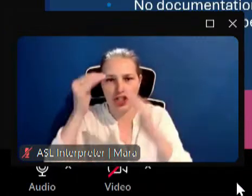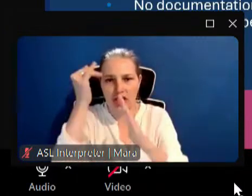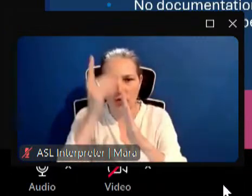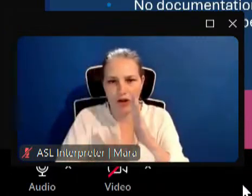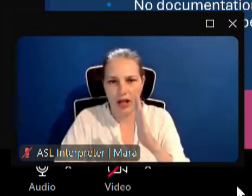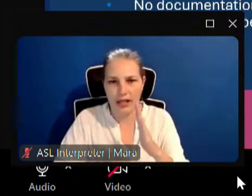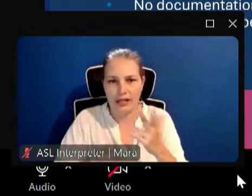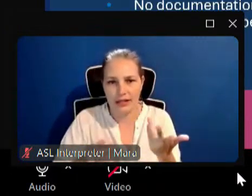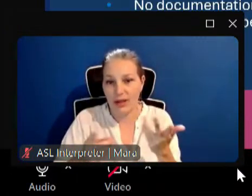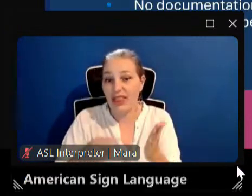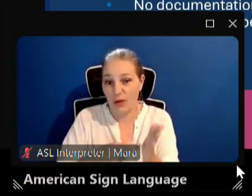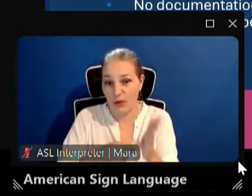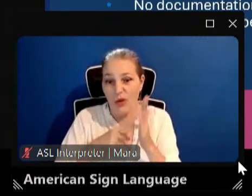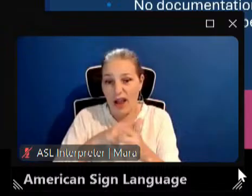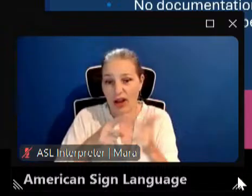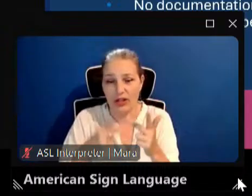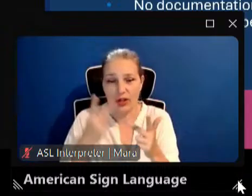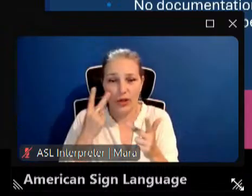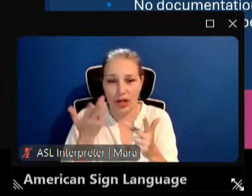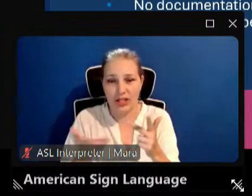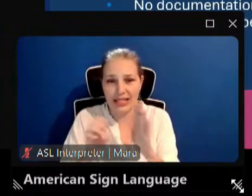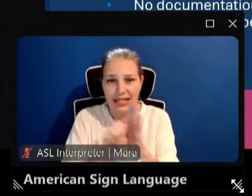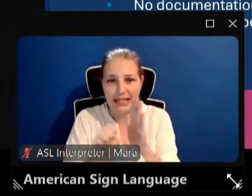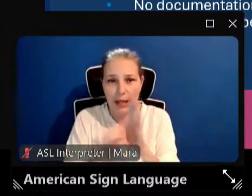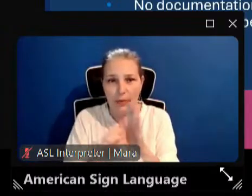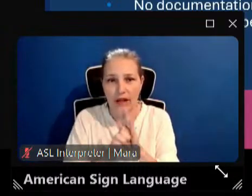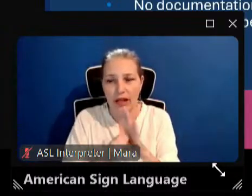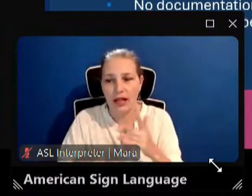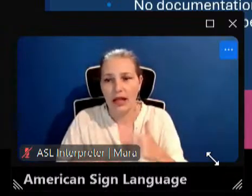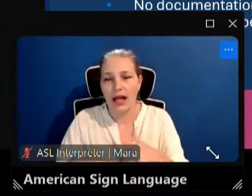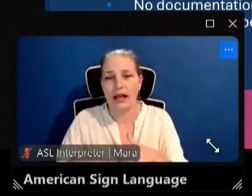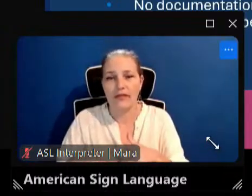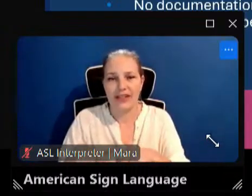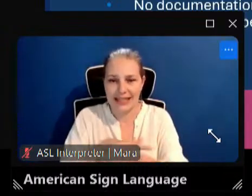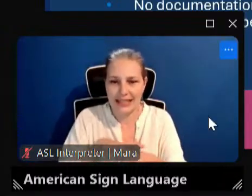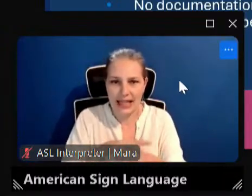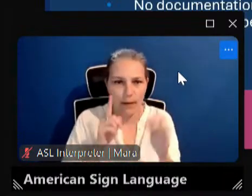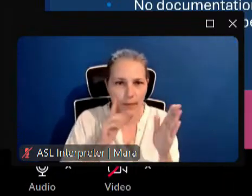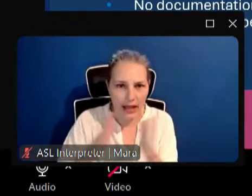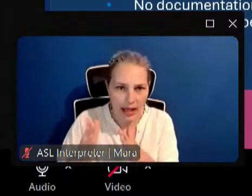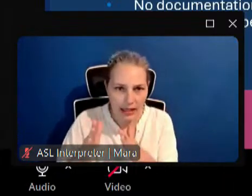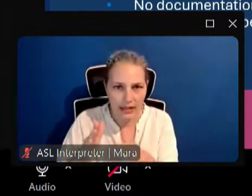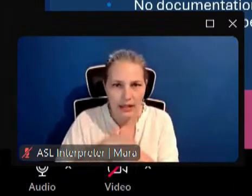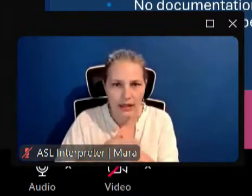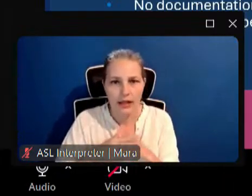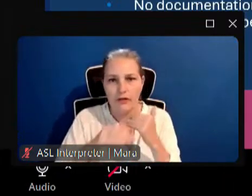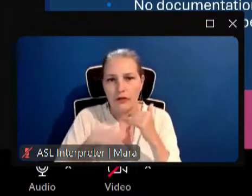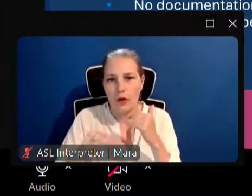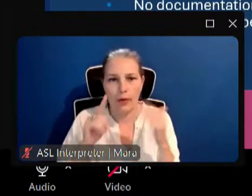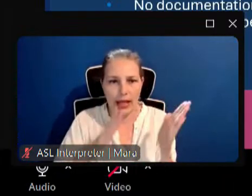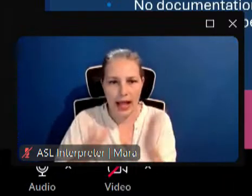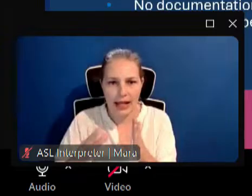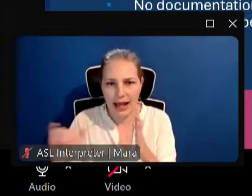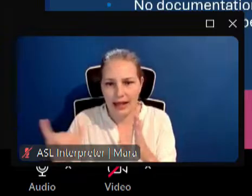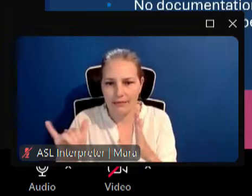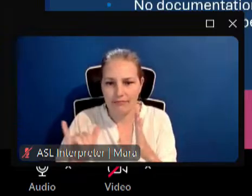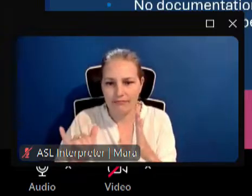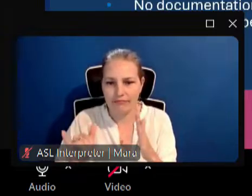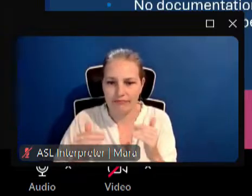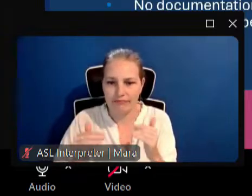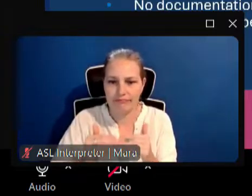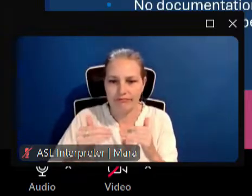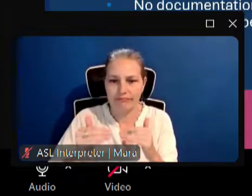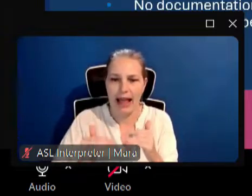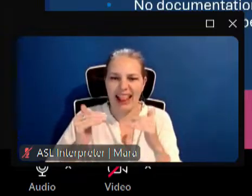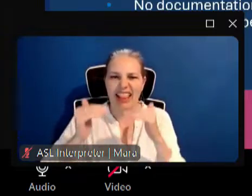see a sample of what a site plan, floor plan, and elevation views should include. Common corrections from